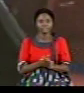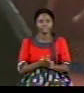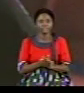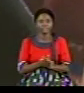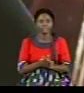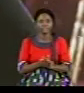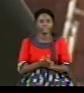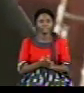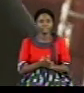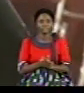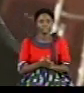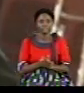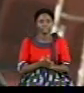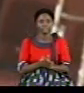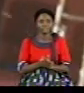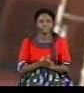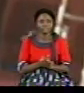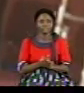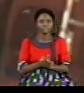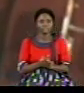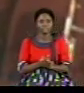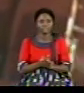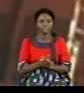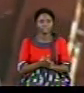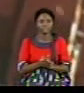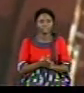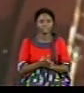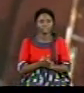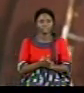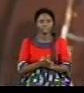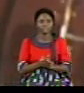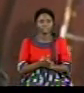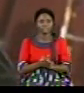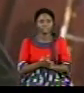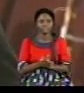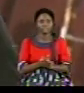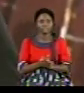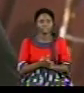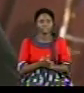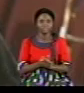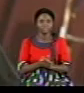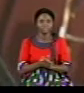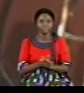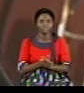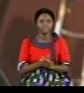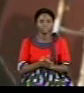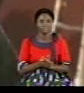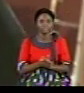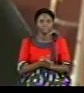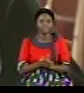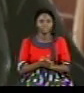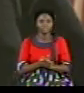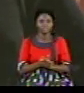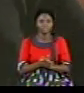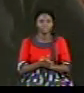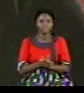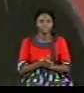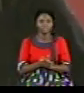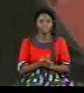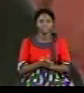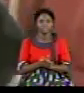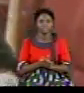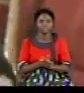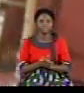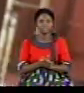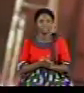Bamine, Edward Perio Buffon, Mekulu. To a bower, Tietini, you see no bullet